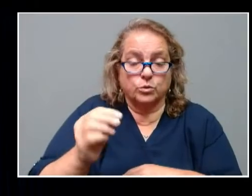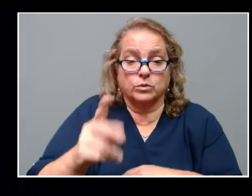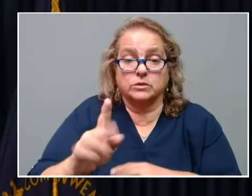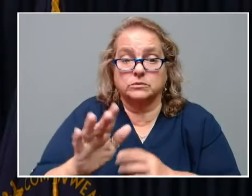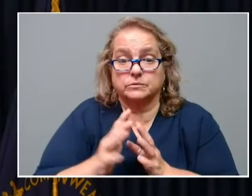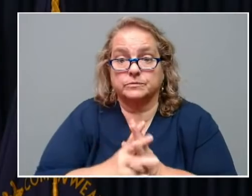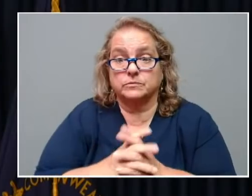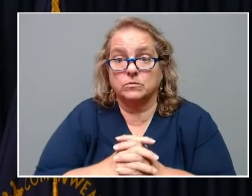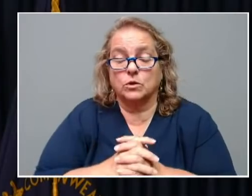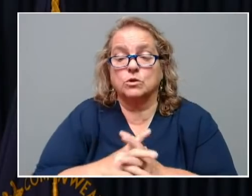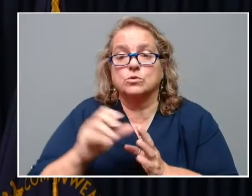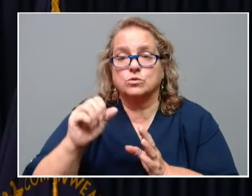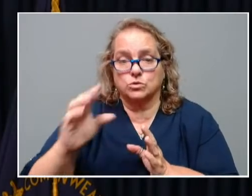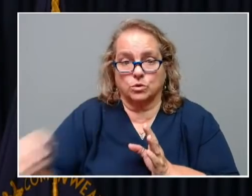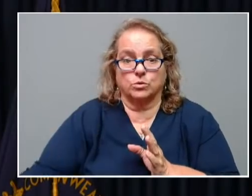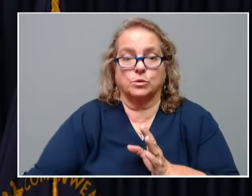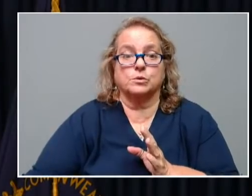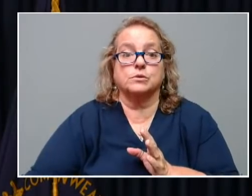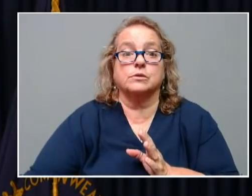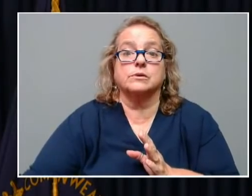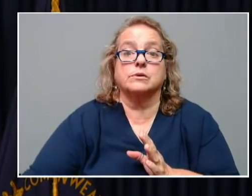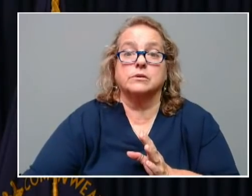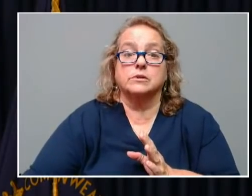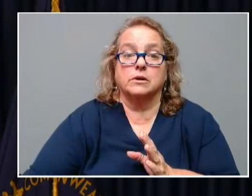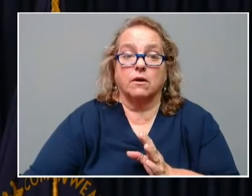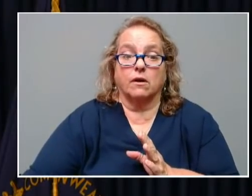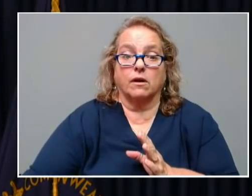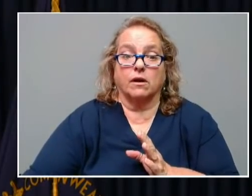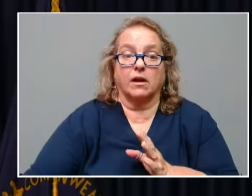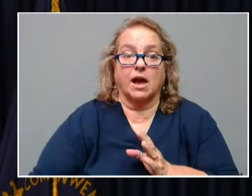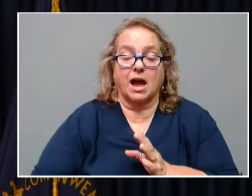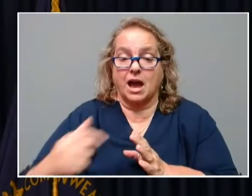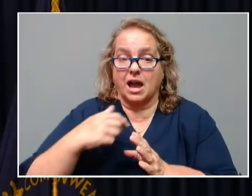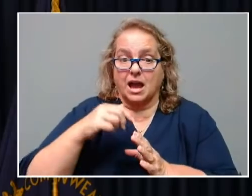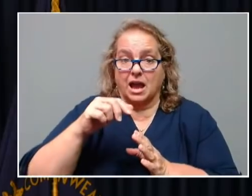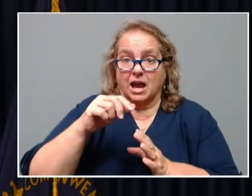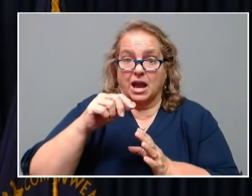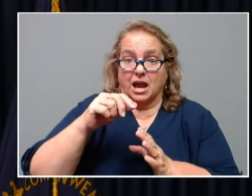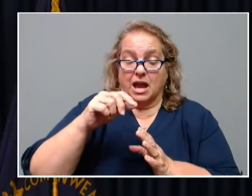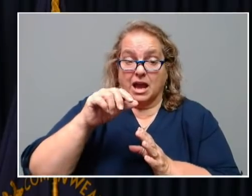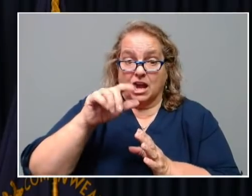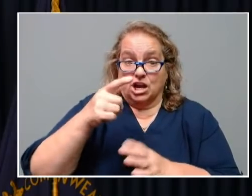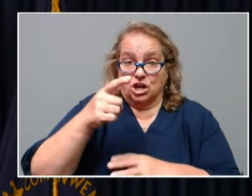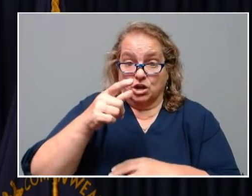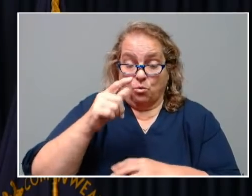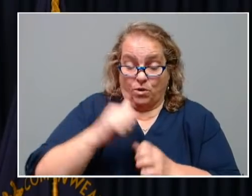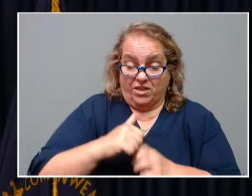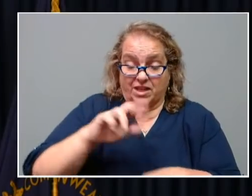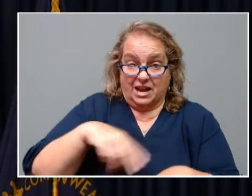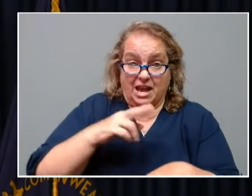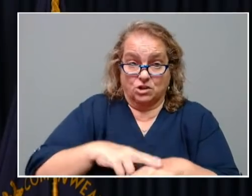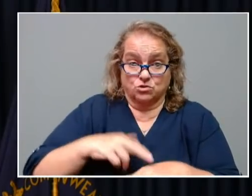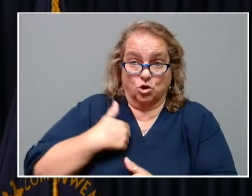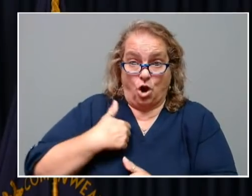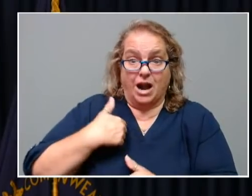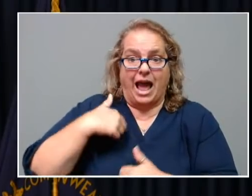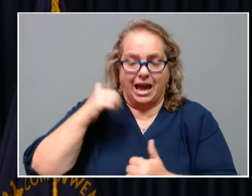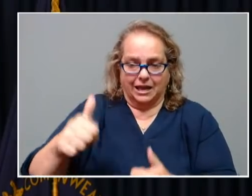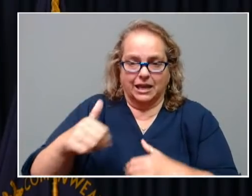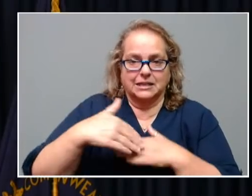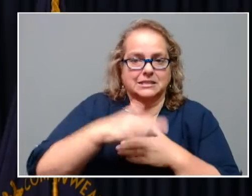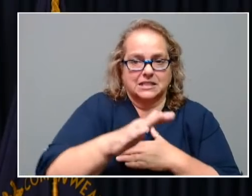potentially? So no, I do not run afoul of the General Assembly with the National Guard deployed. I'm able to deploy them through